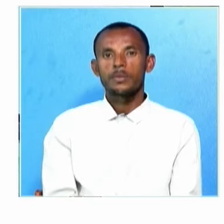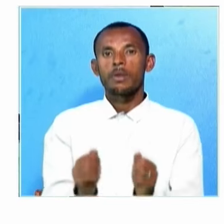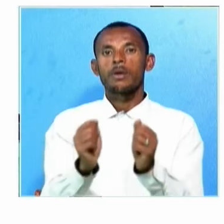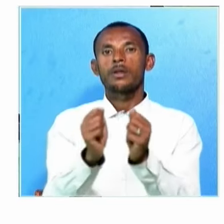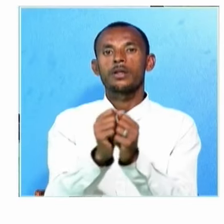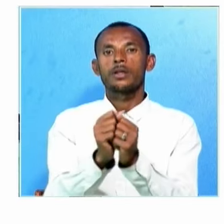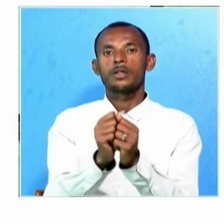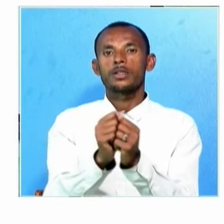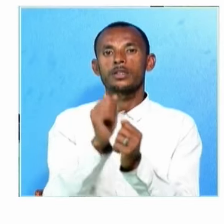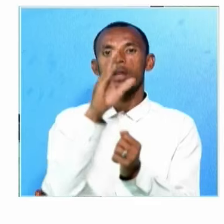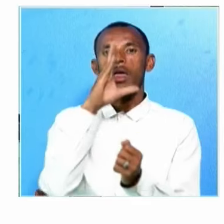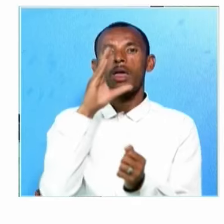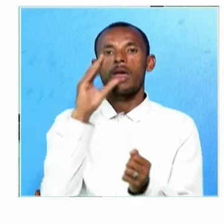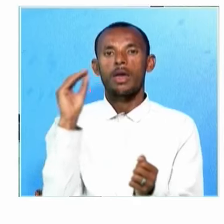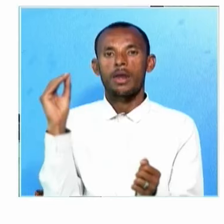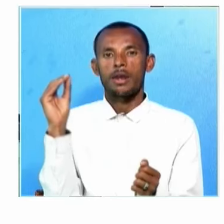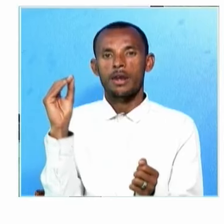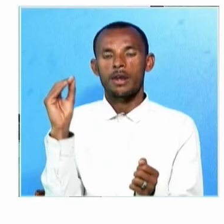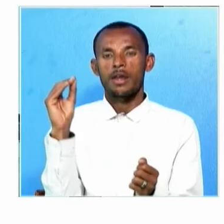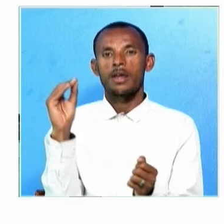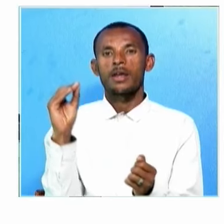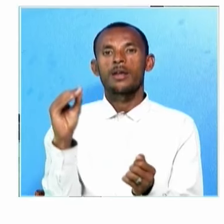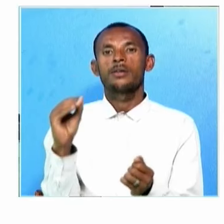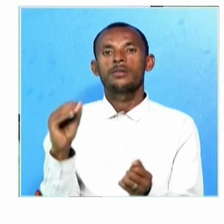Intersection and union.